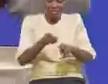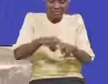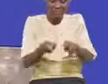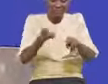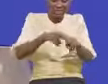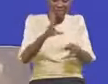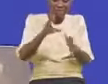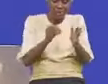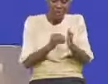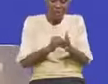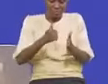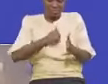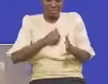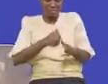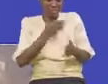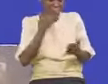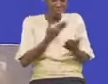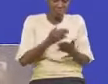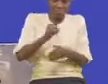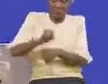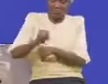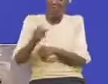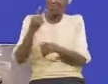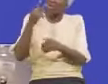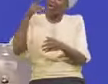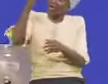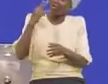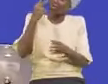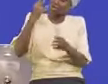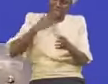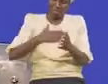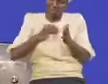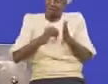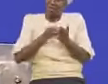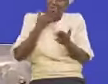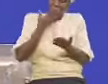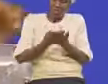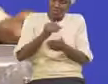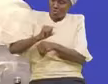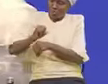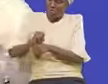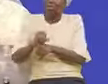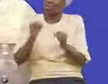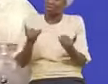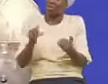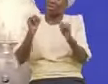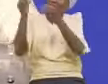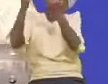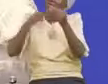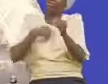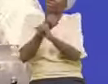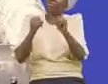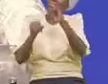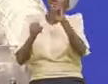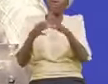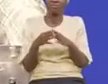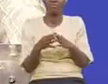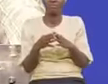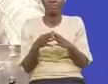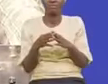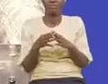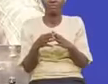God, look at my good works, it's high now. Can I have that salvation? Menyebe nade, ali konu nyu oworoji, kako